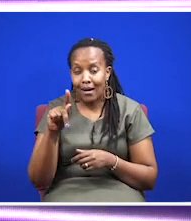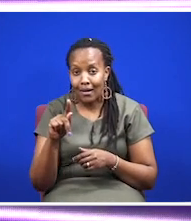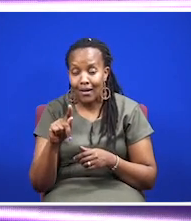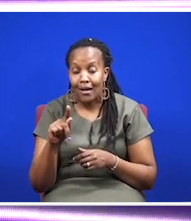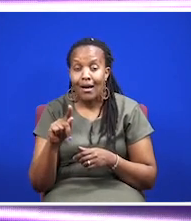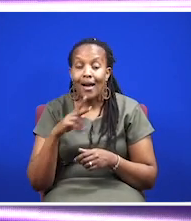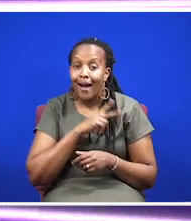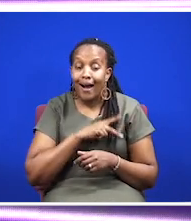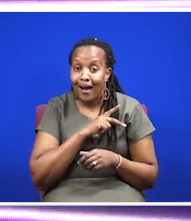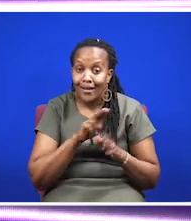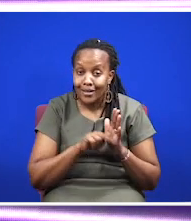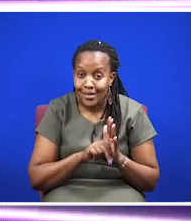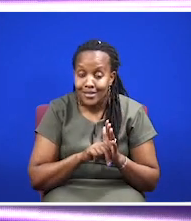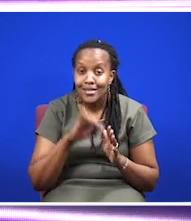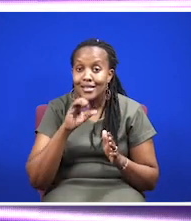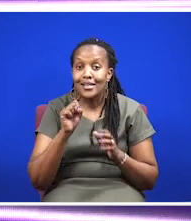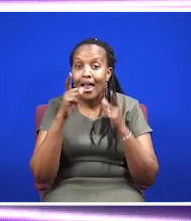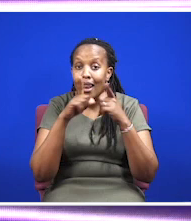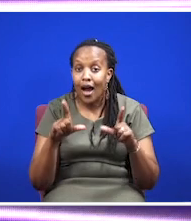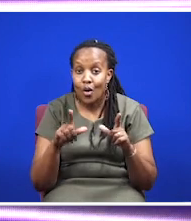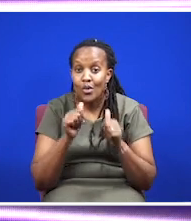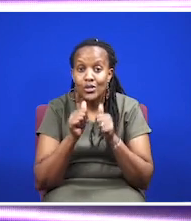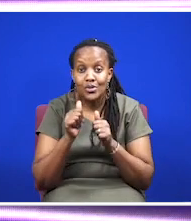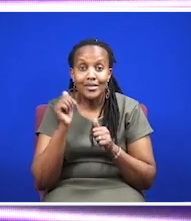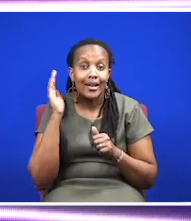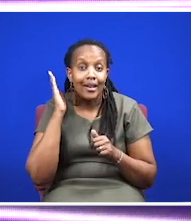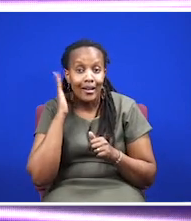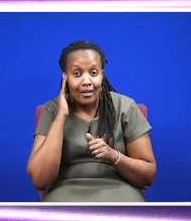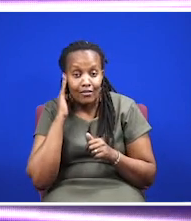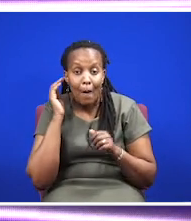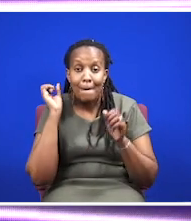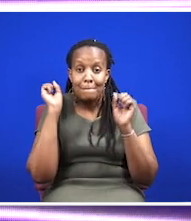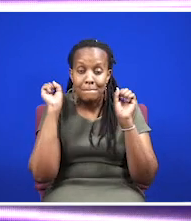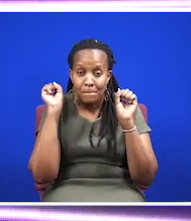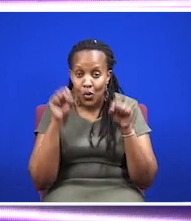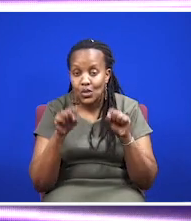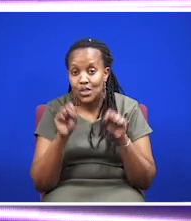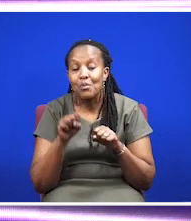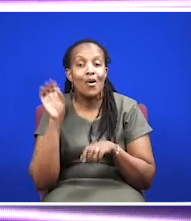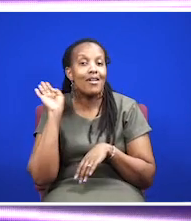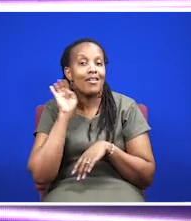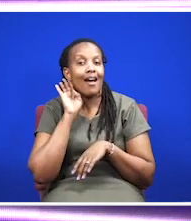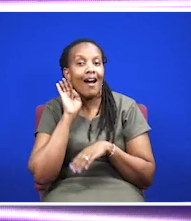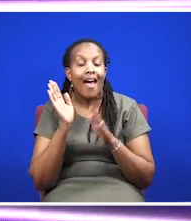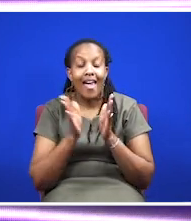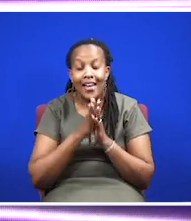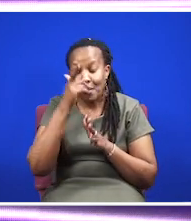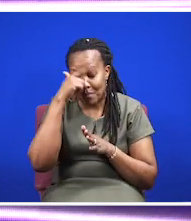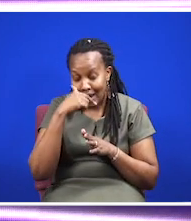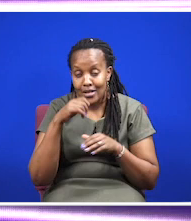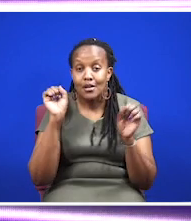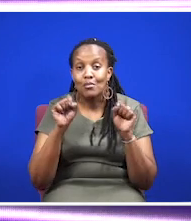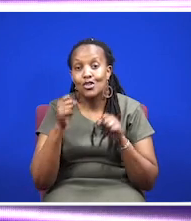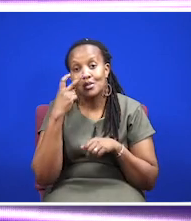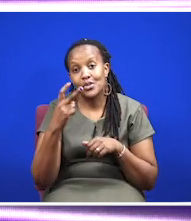deaf can hear and the blind can see. So let us be those kinds of people that